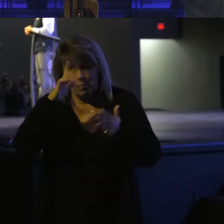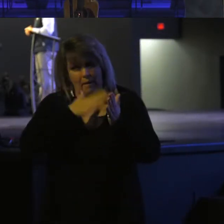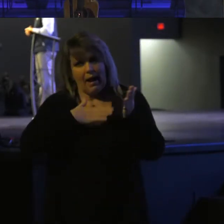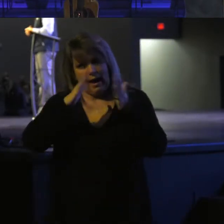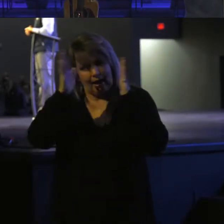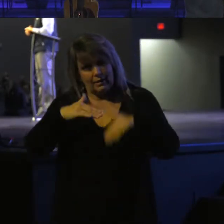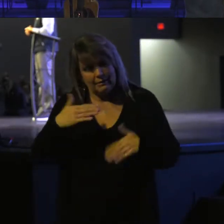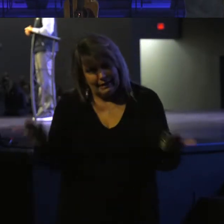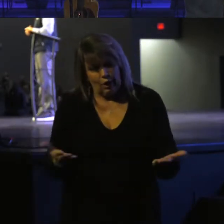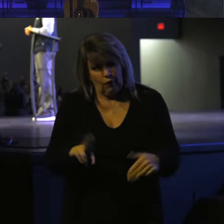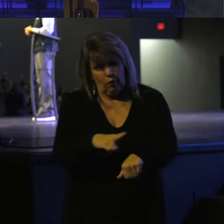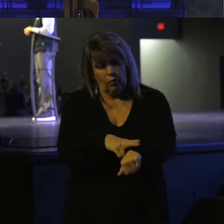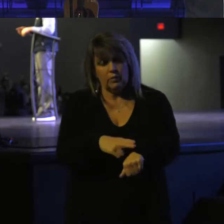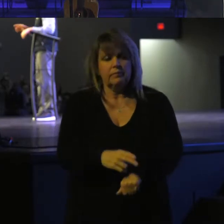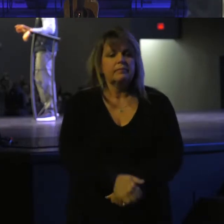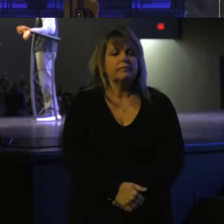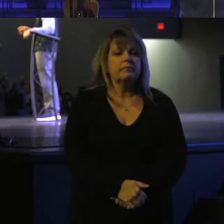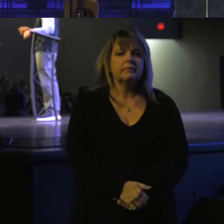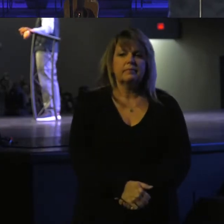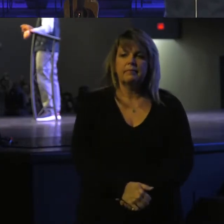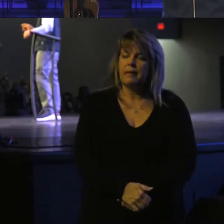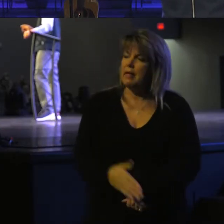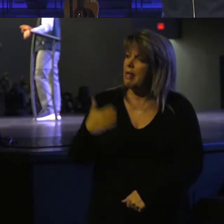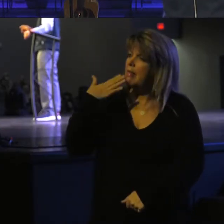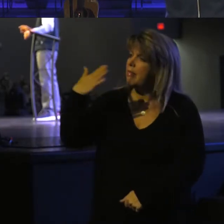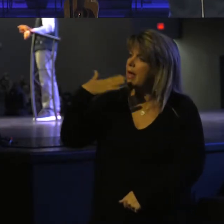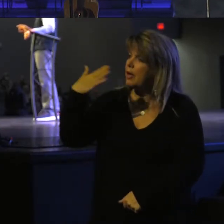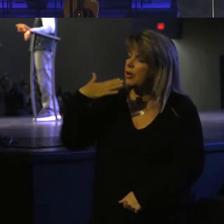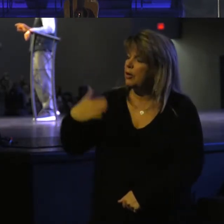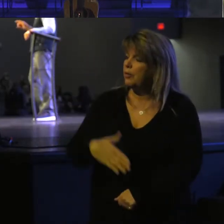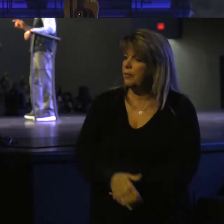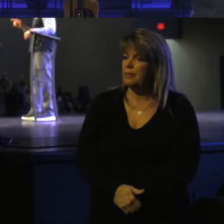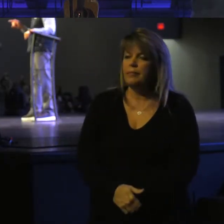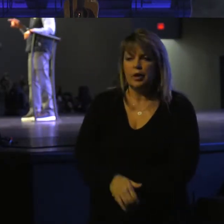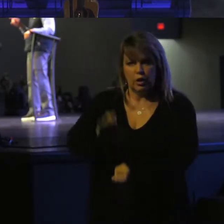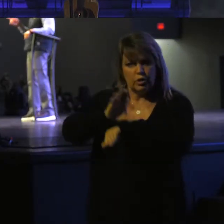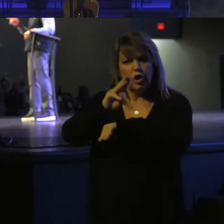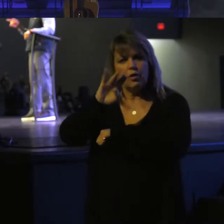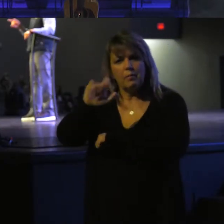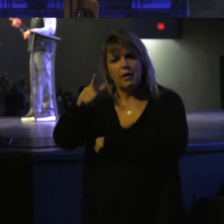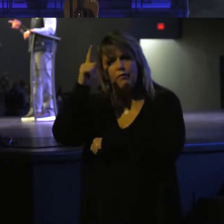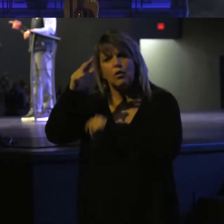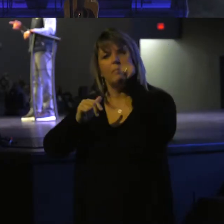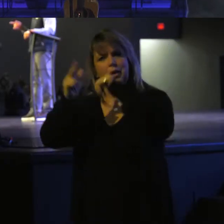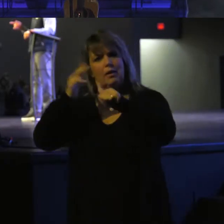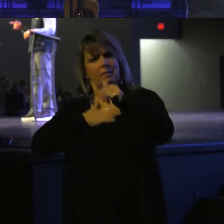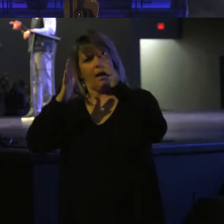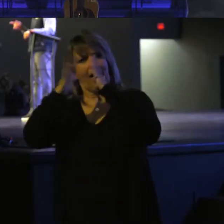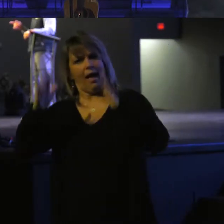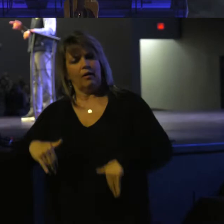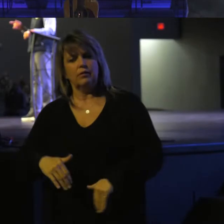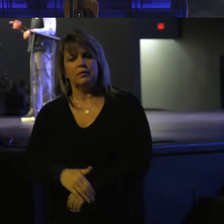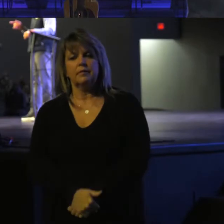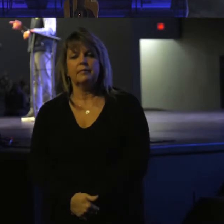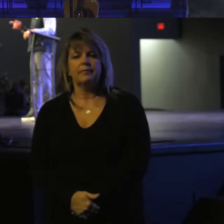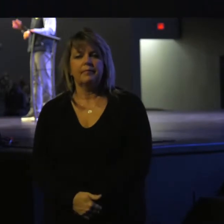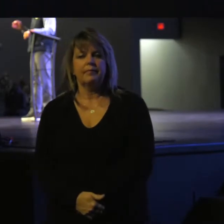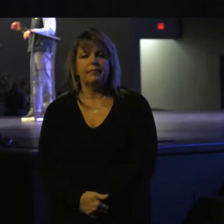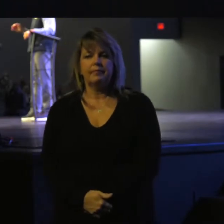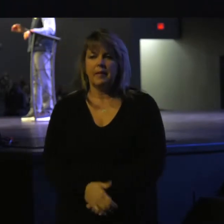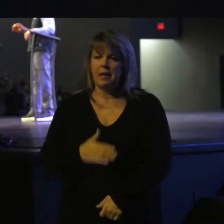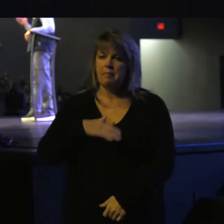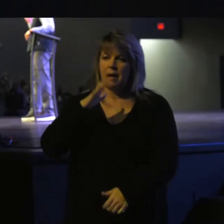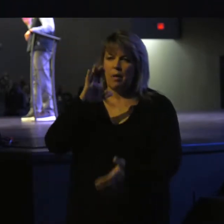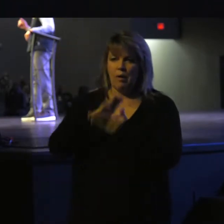here. By the way, thank you, Church at the Mill, for building a house. My